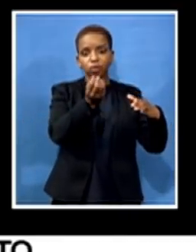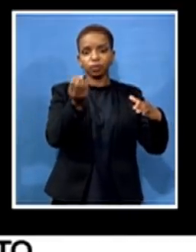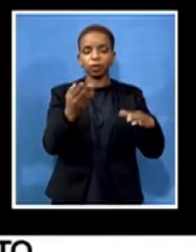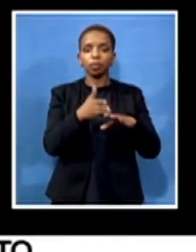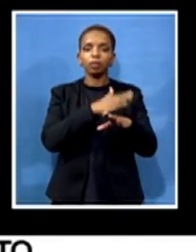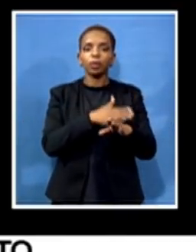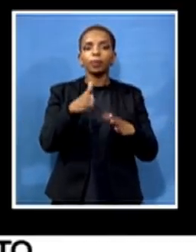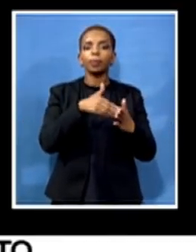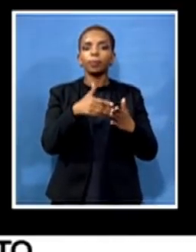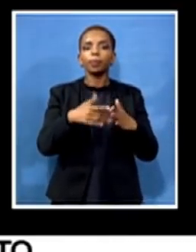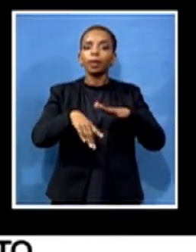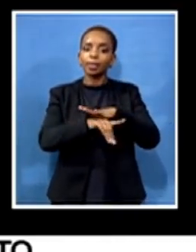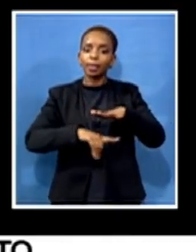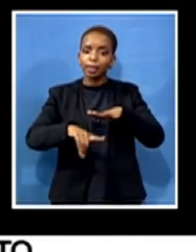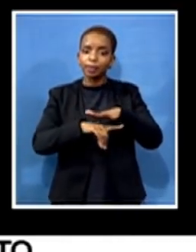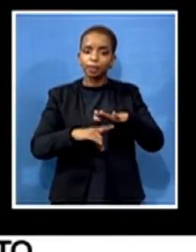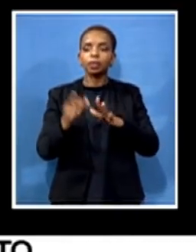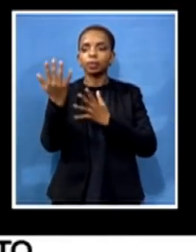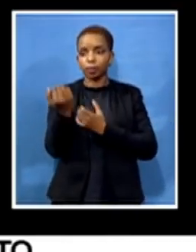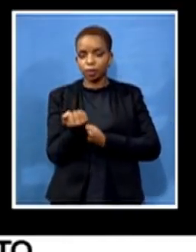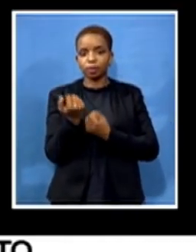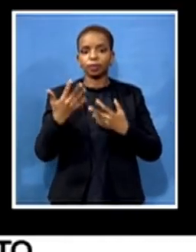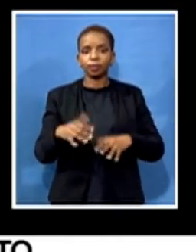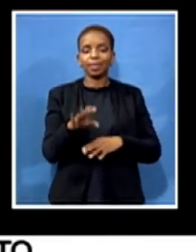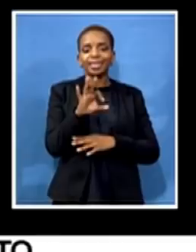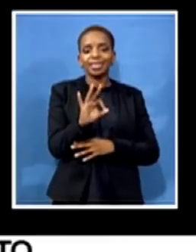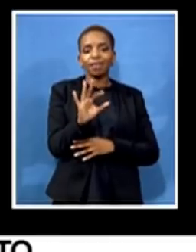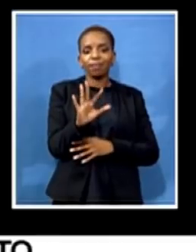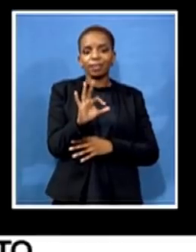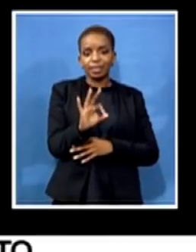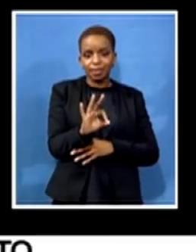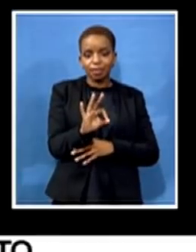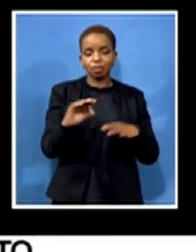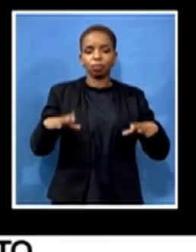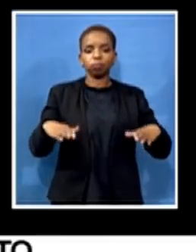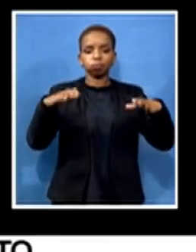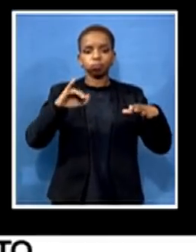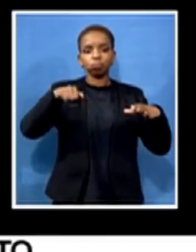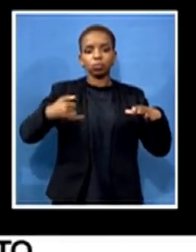received 353, and Drom Rolon, that was referred to, received